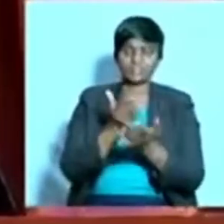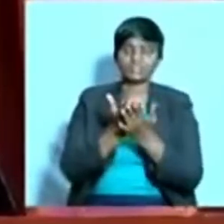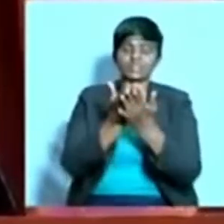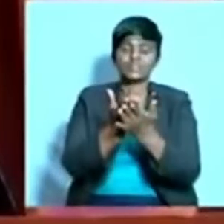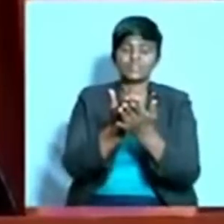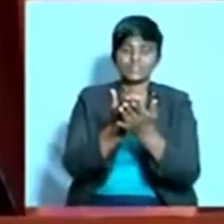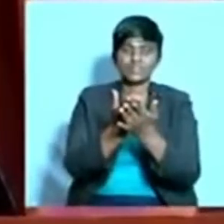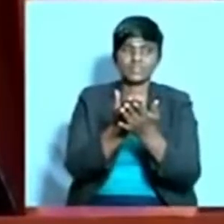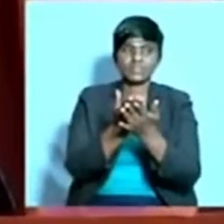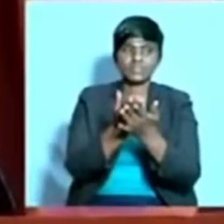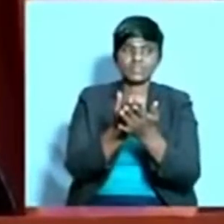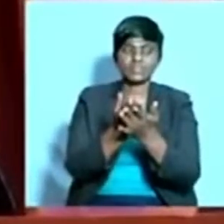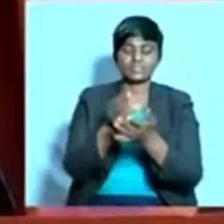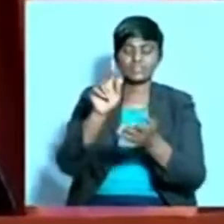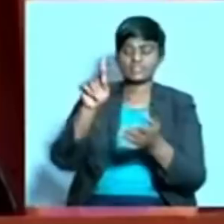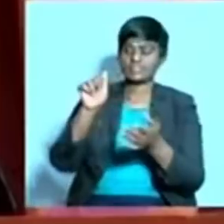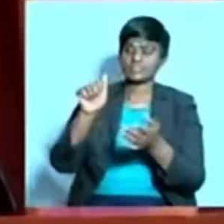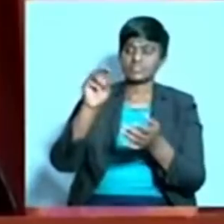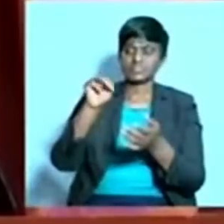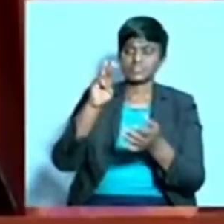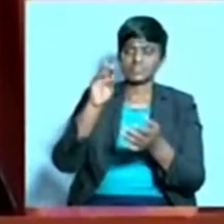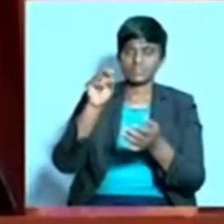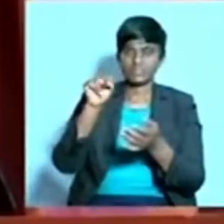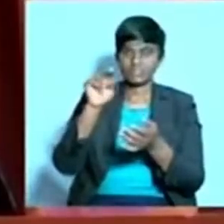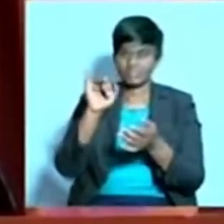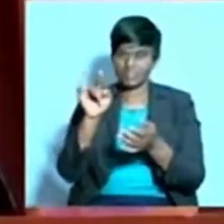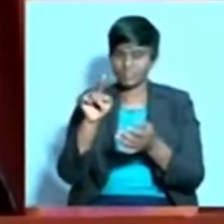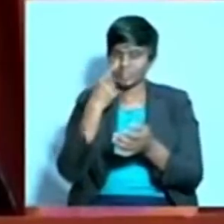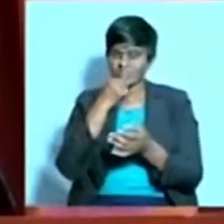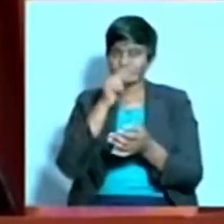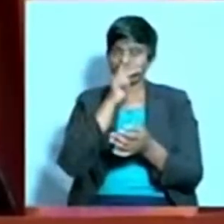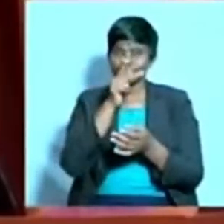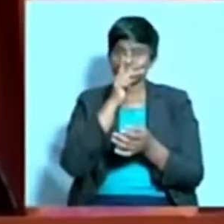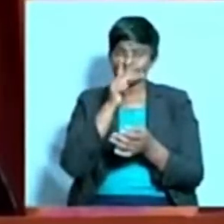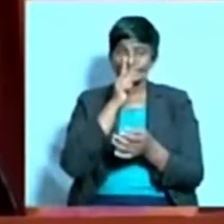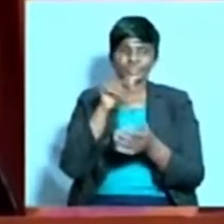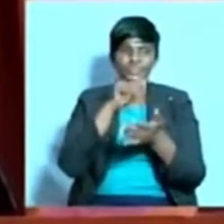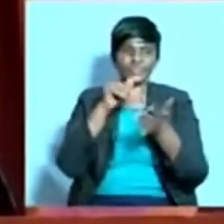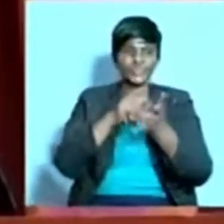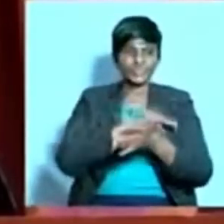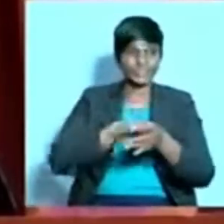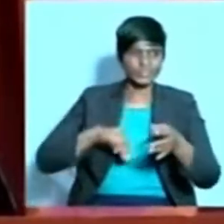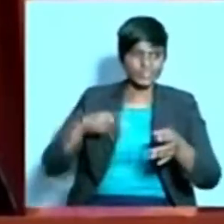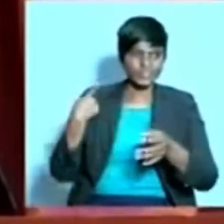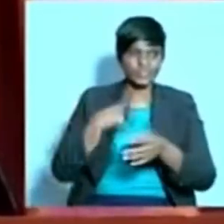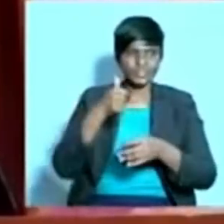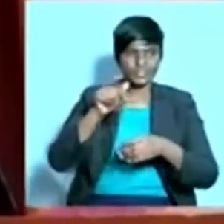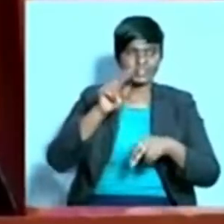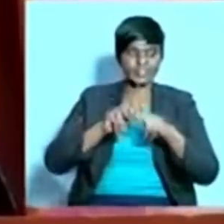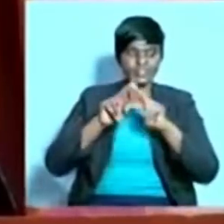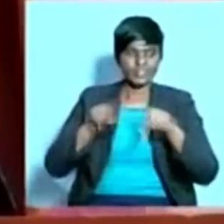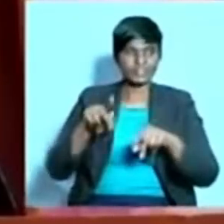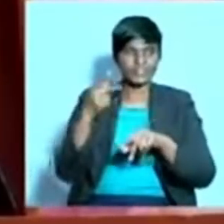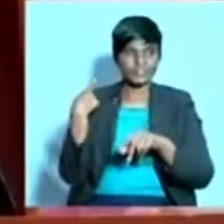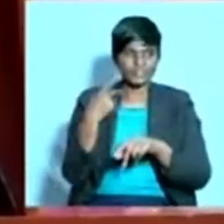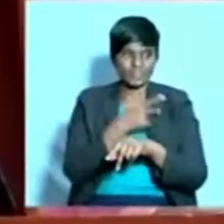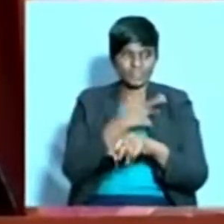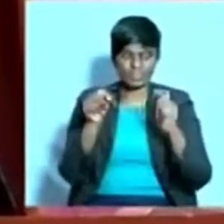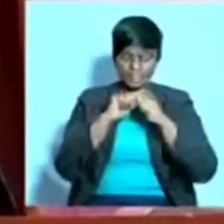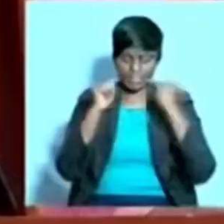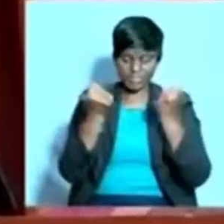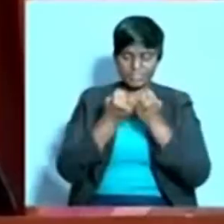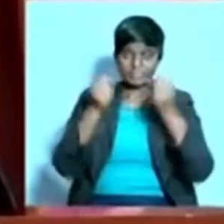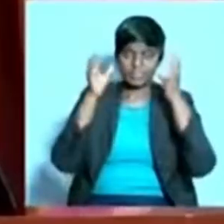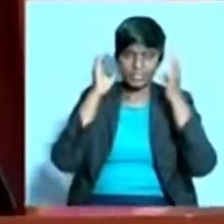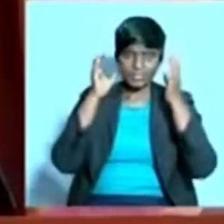by Mr. Harry Kamboni, who is Kalomo Central Member of Parliament. He is the chairperson of the parliamentary delegation